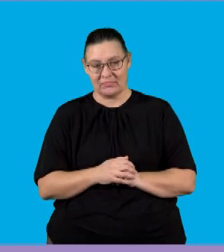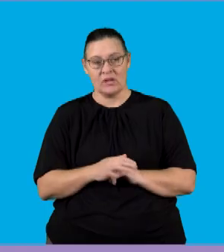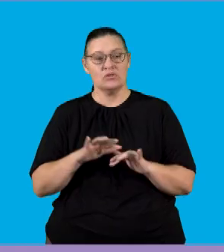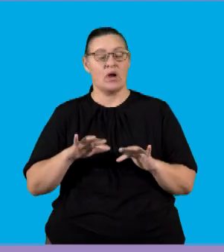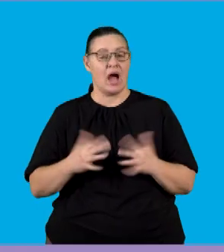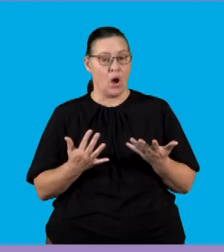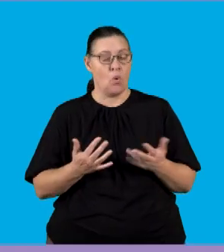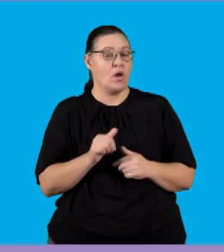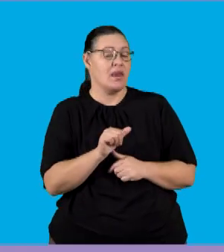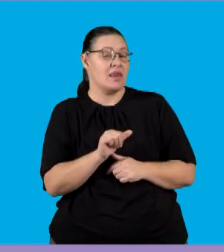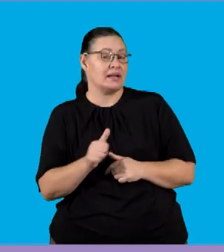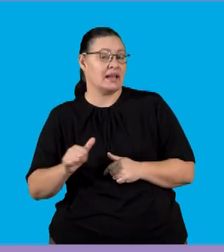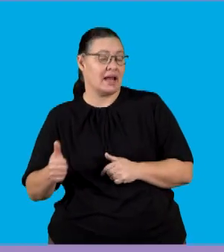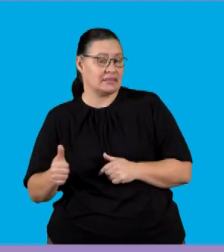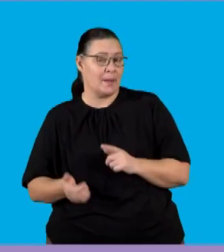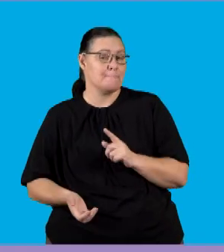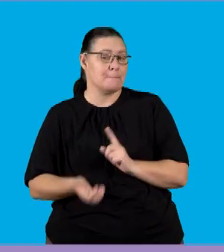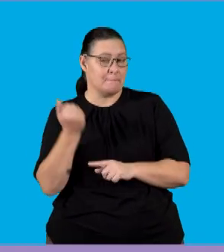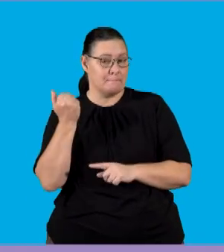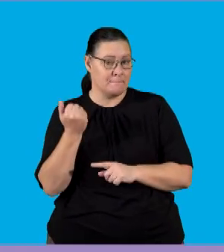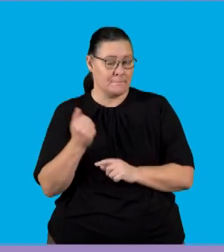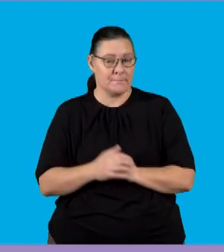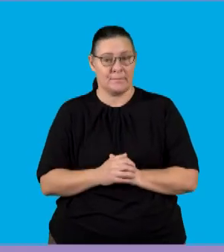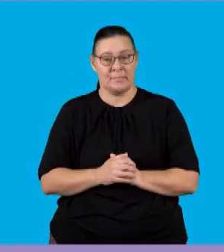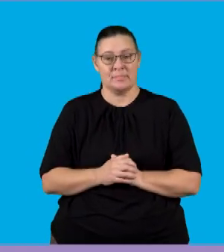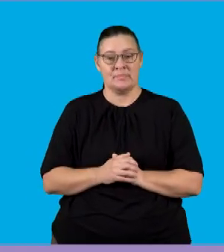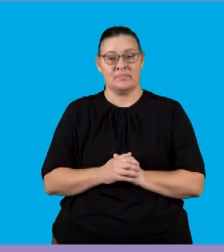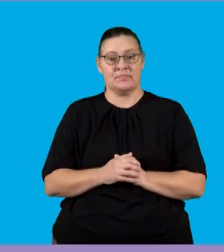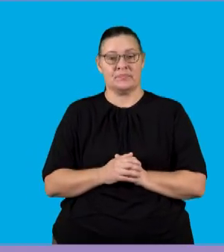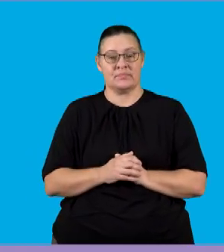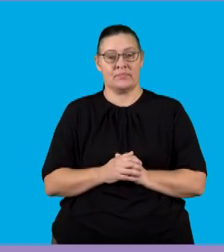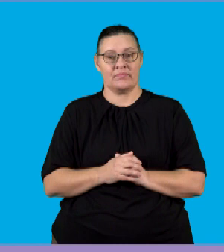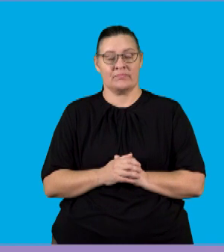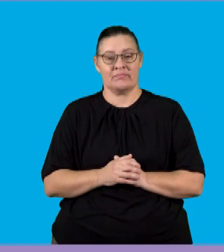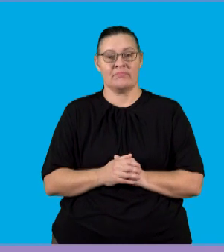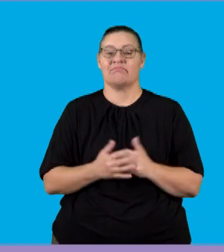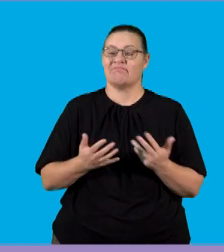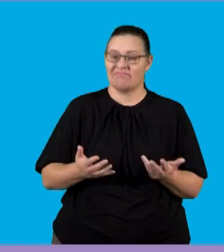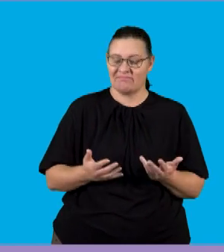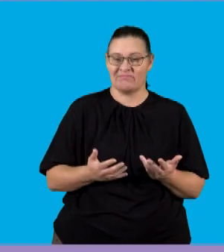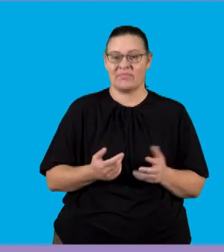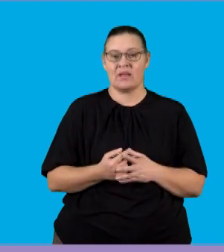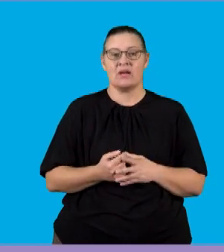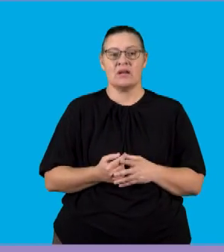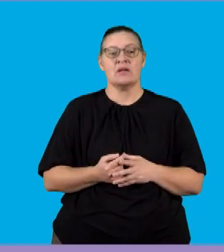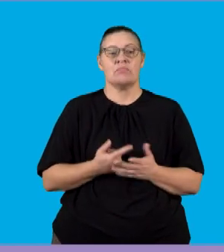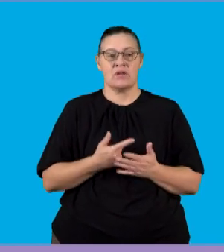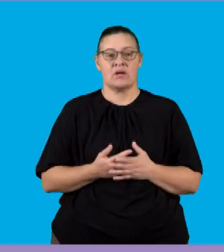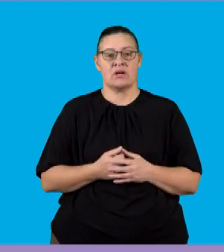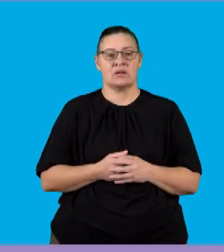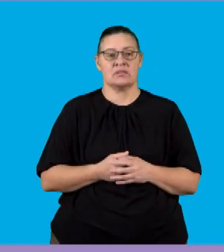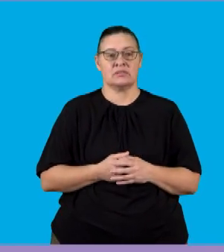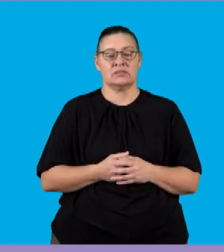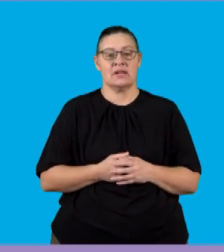correct. So how do you think we are going to find the next 3 terms? Yes, we are going to, from